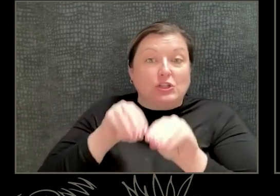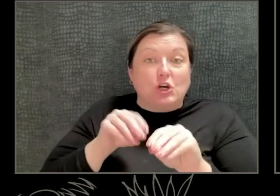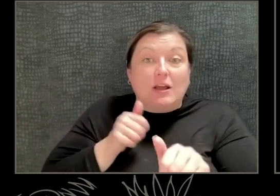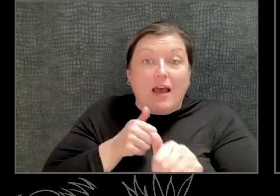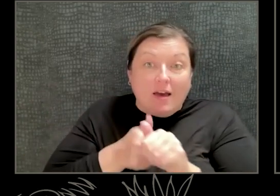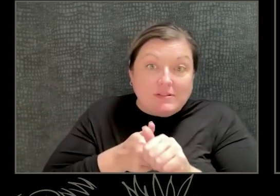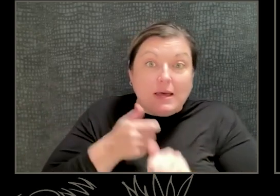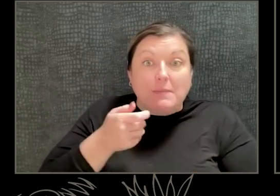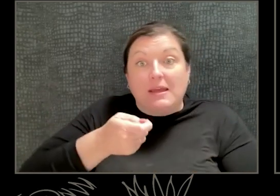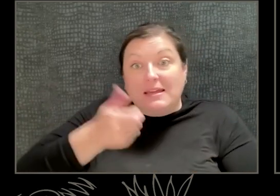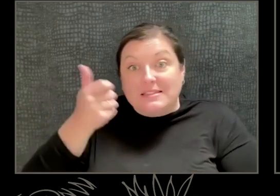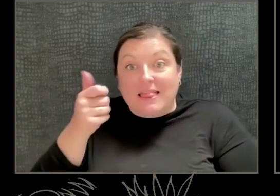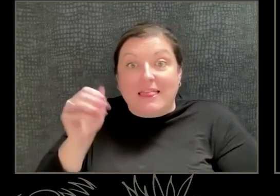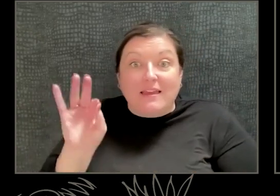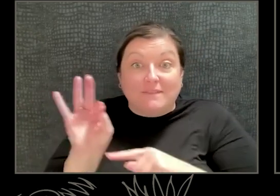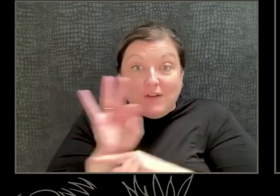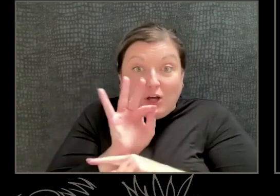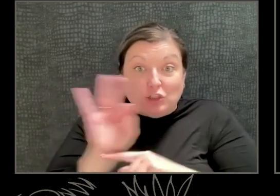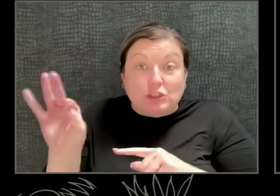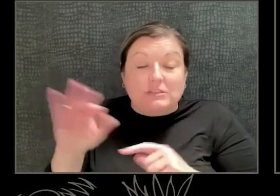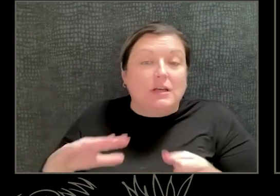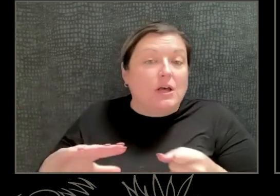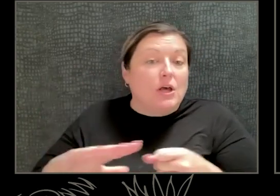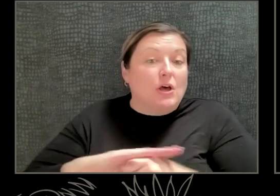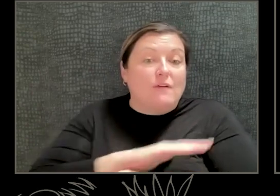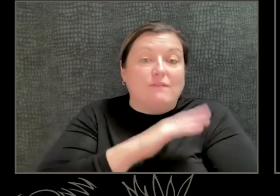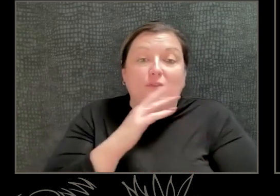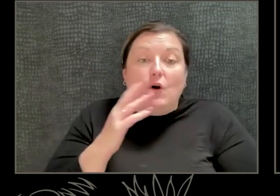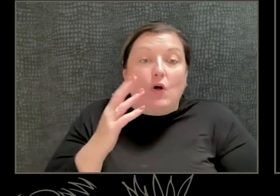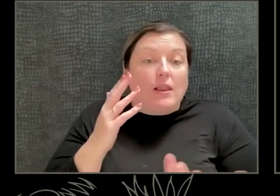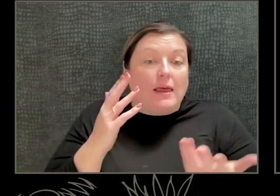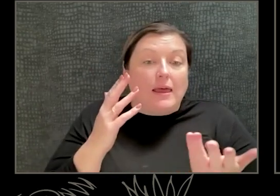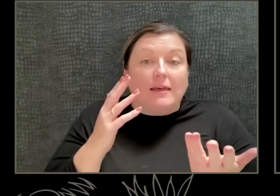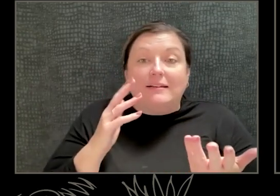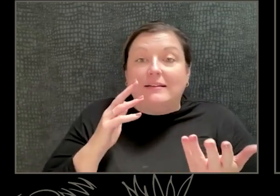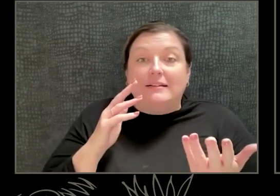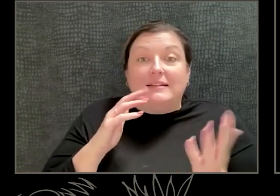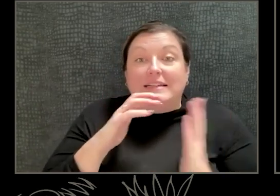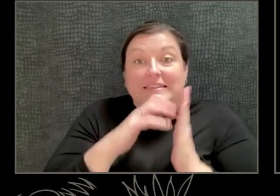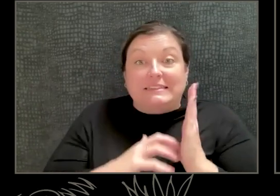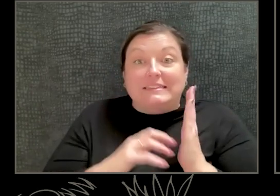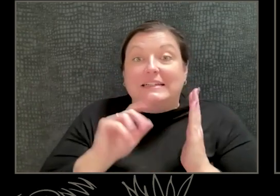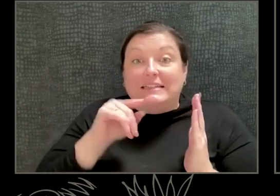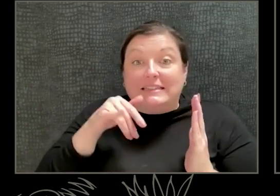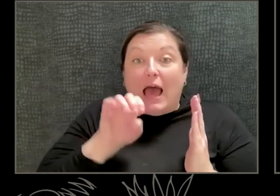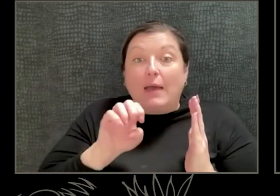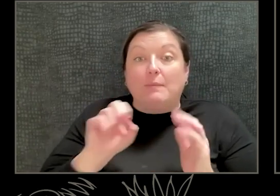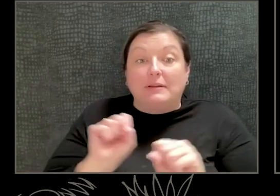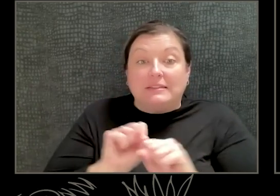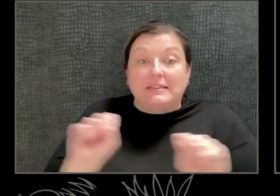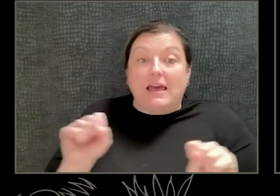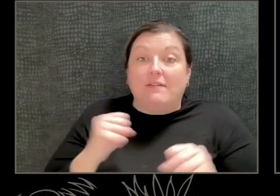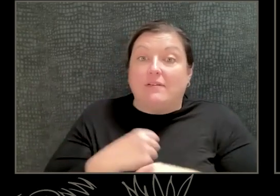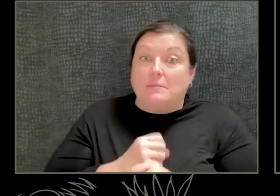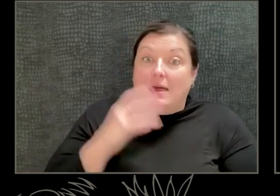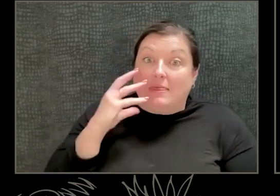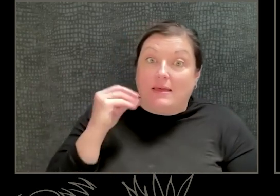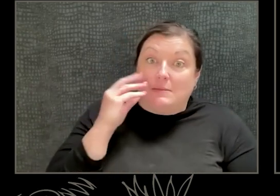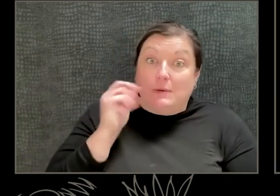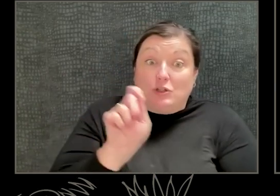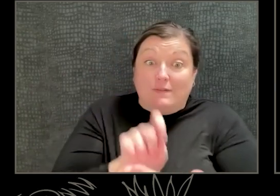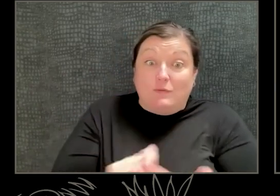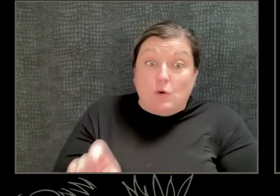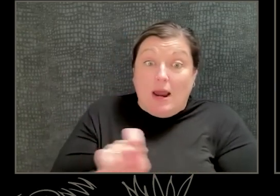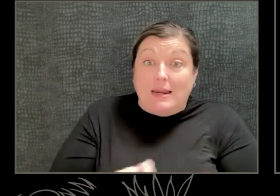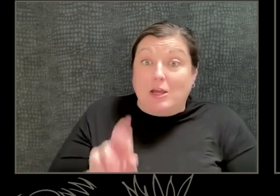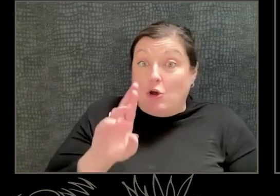functions that are fully type safe and that just make the experience of writing React